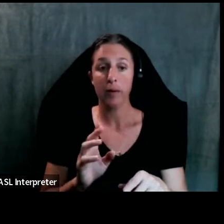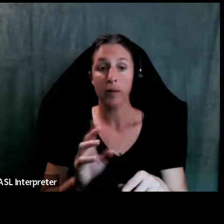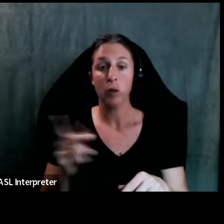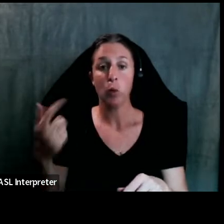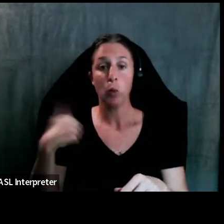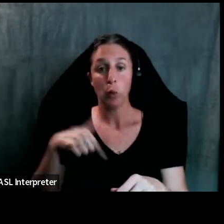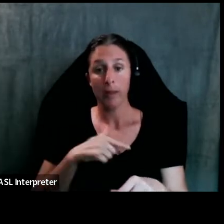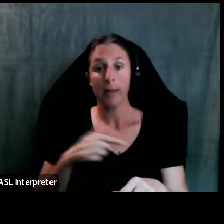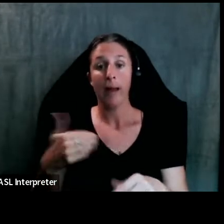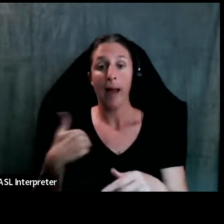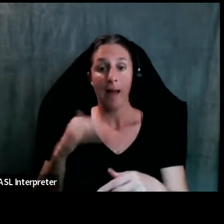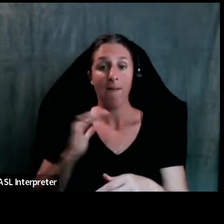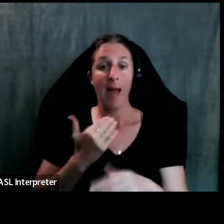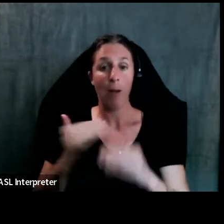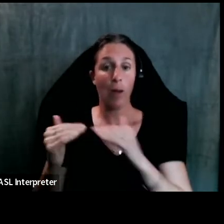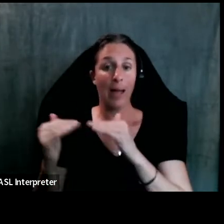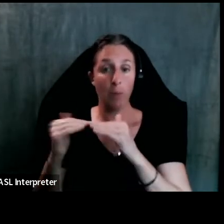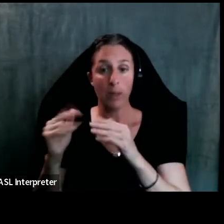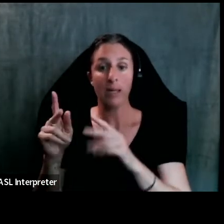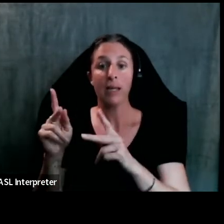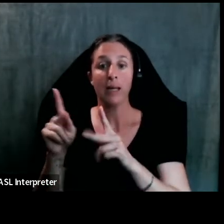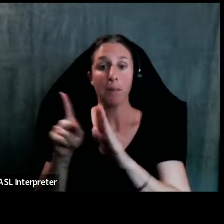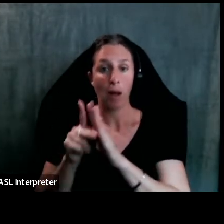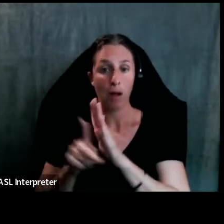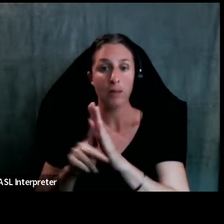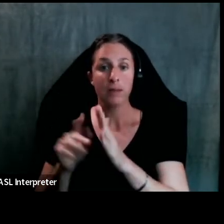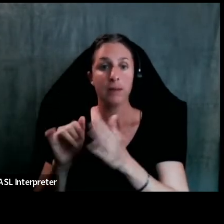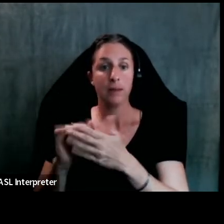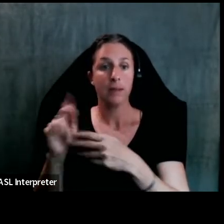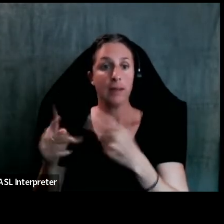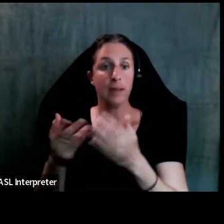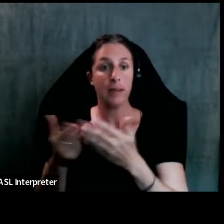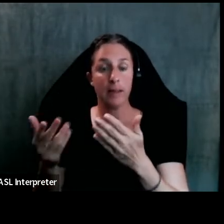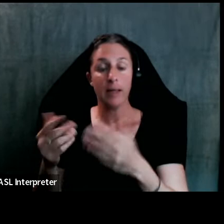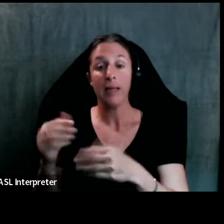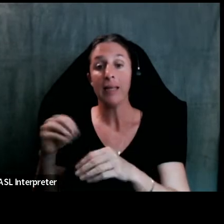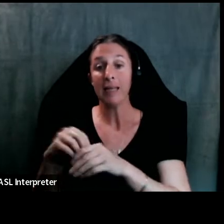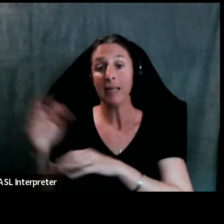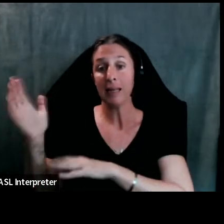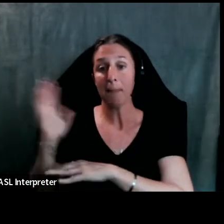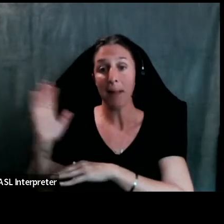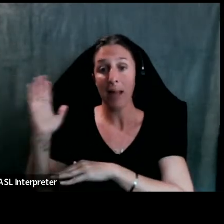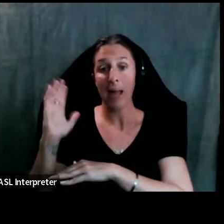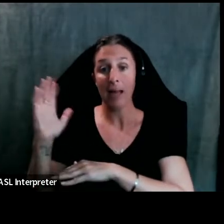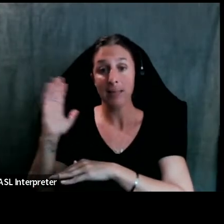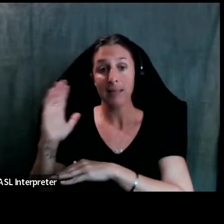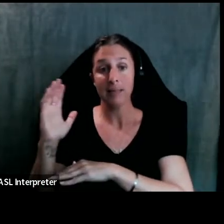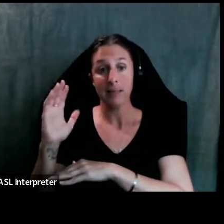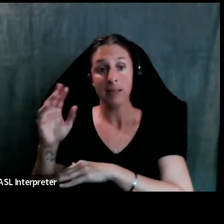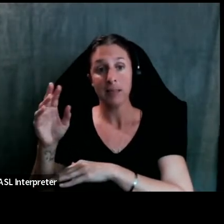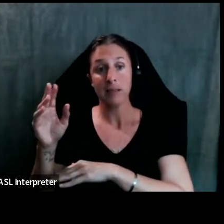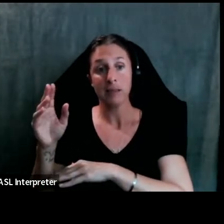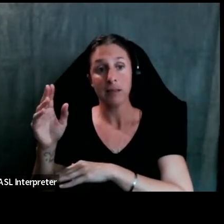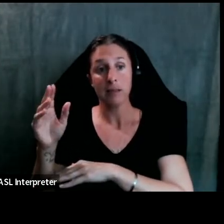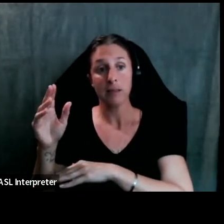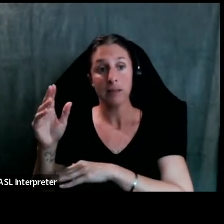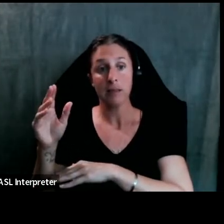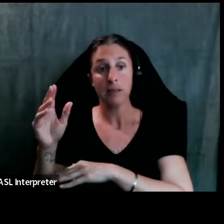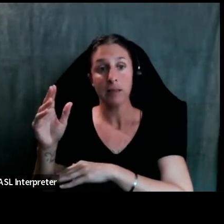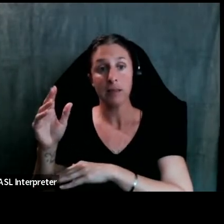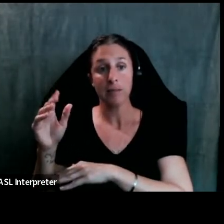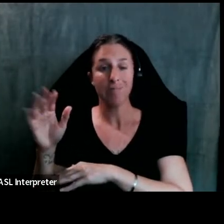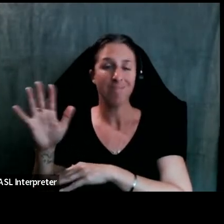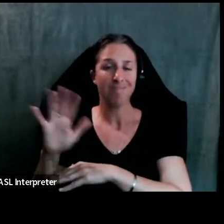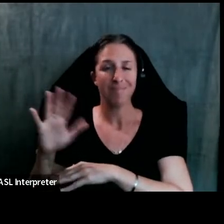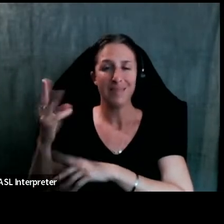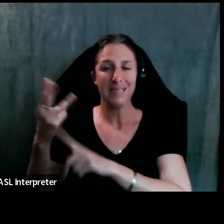we have our equity policies and things like that. But in the past, I'm thinking about the past like 6